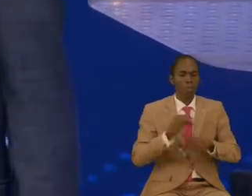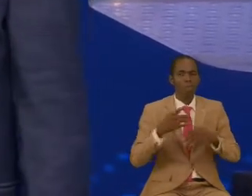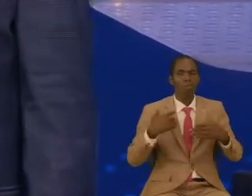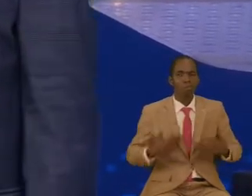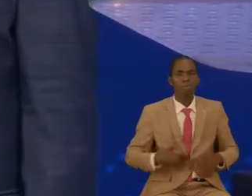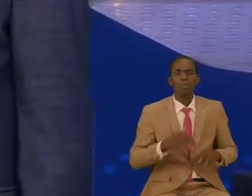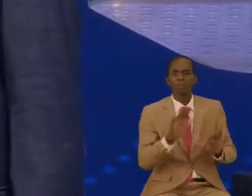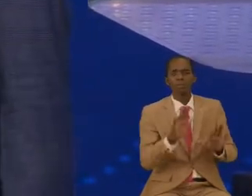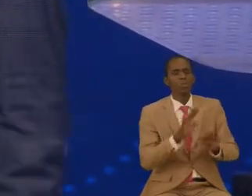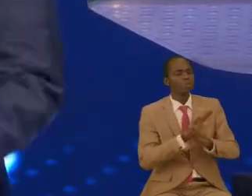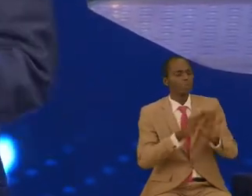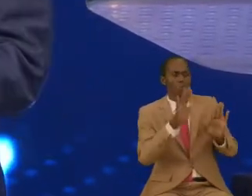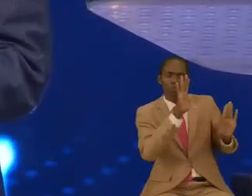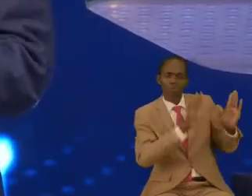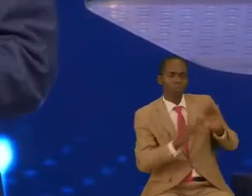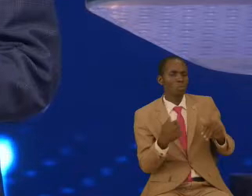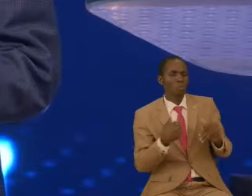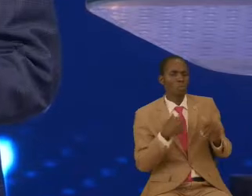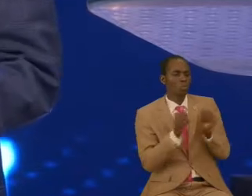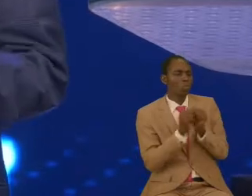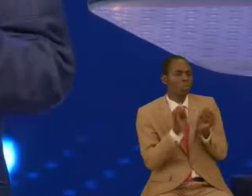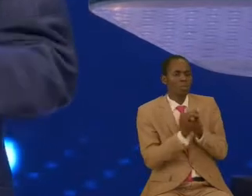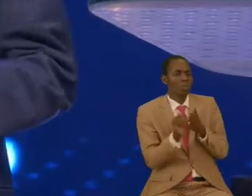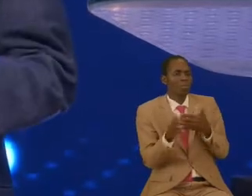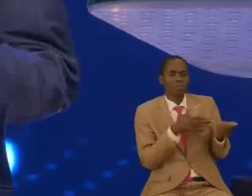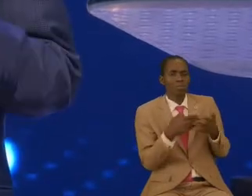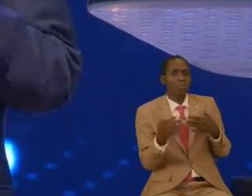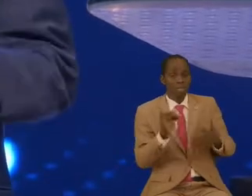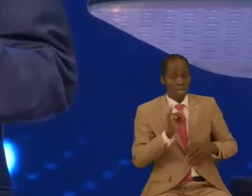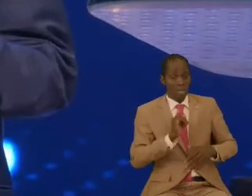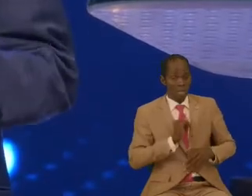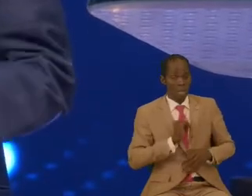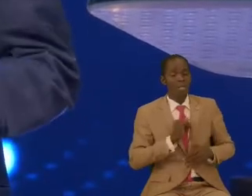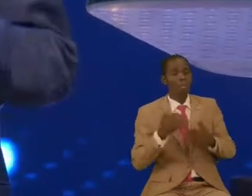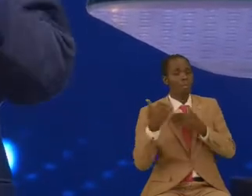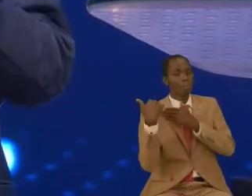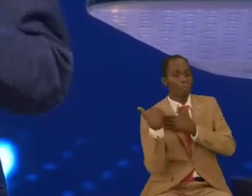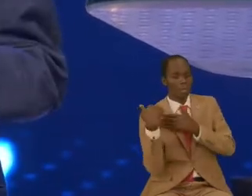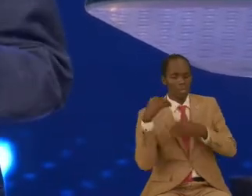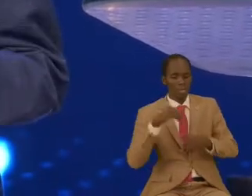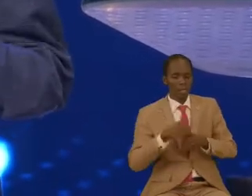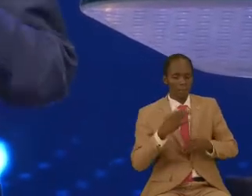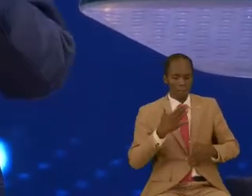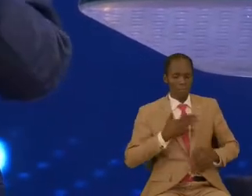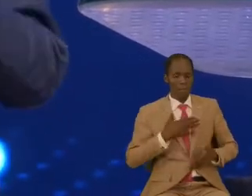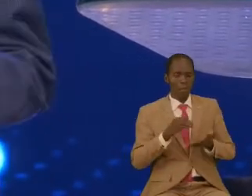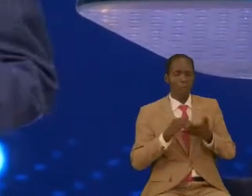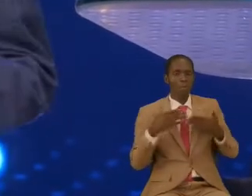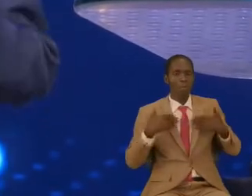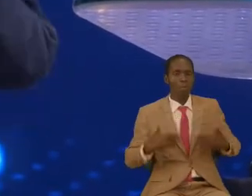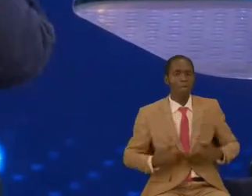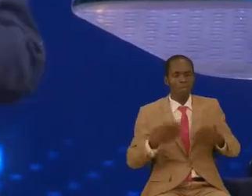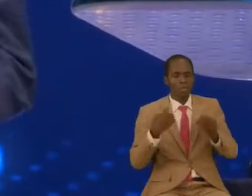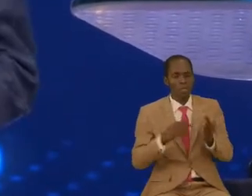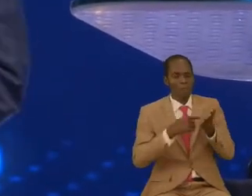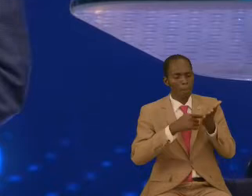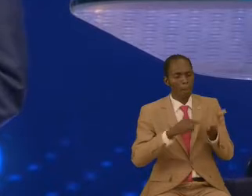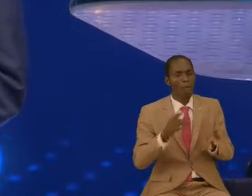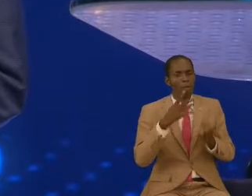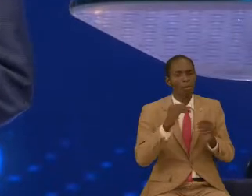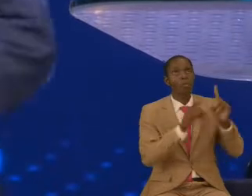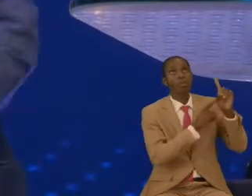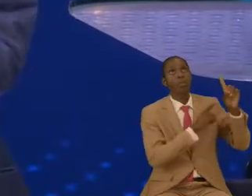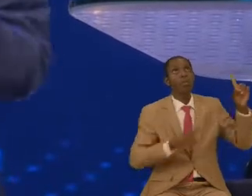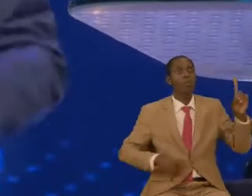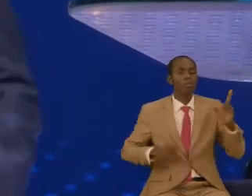don't trouble me with that. I bear in my body the marks of the Lord